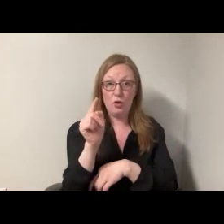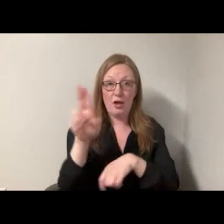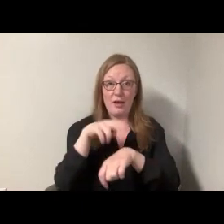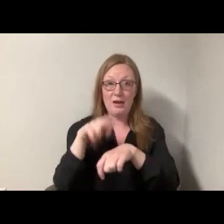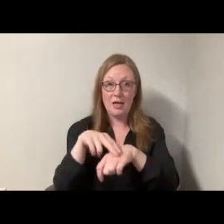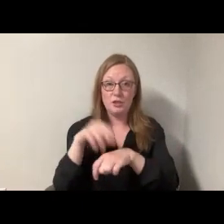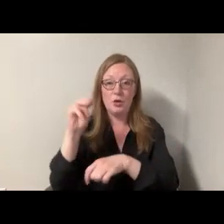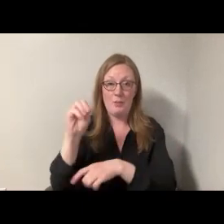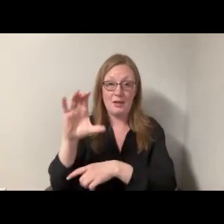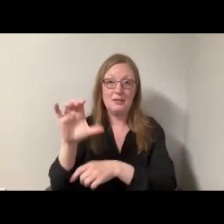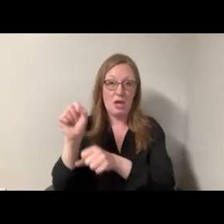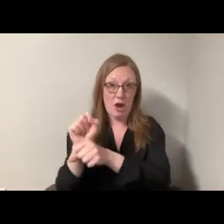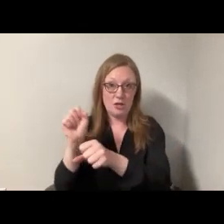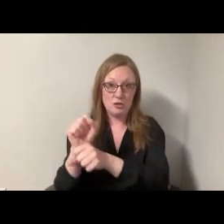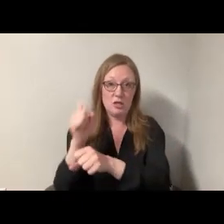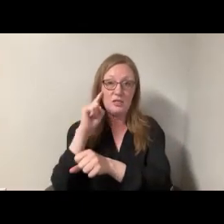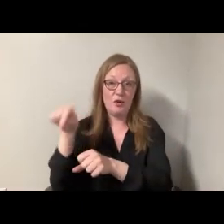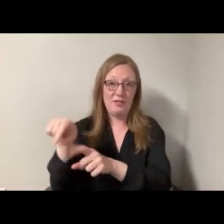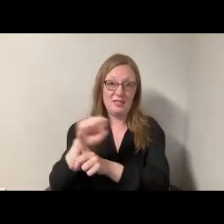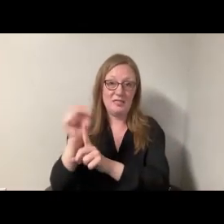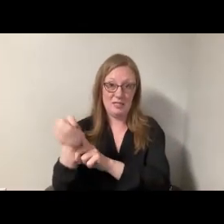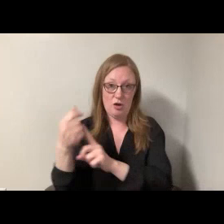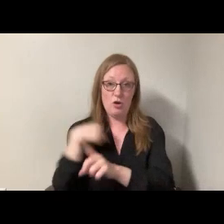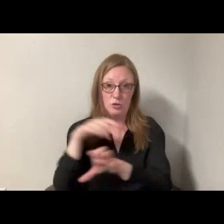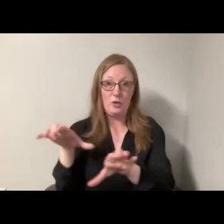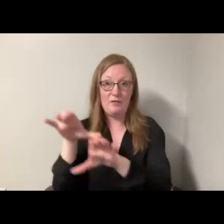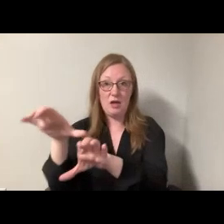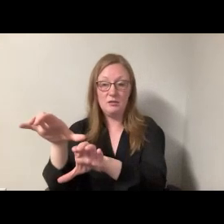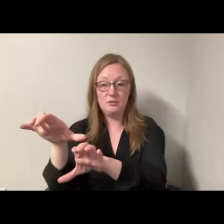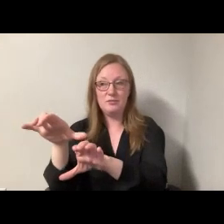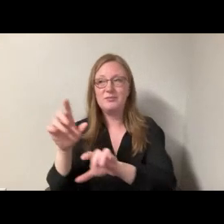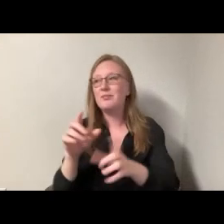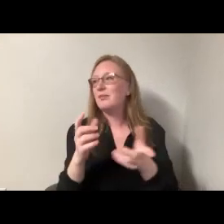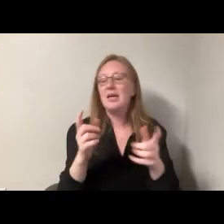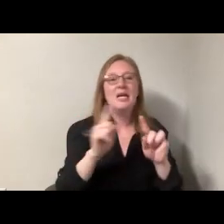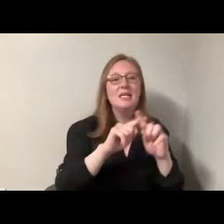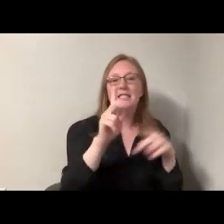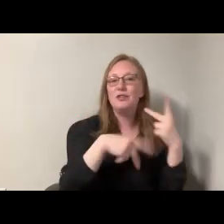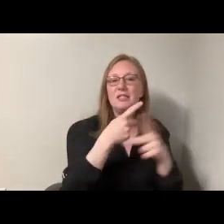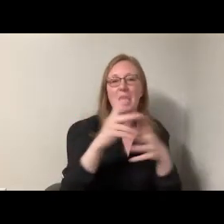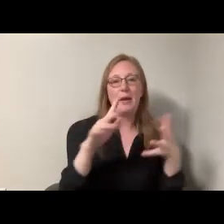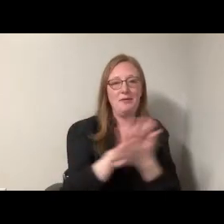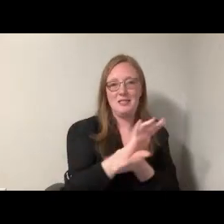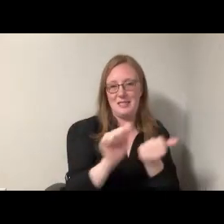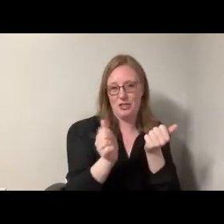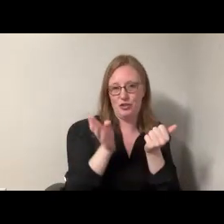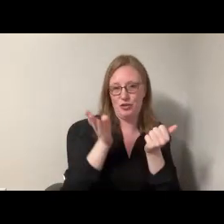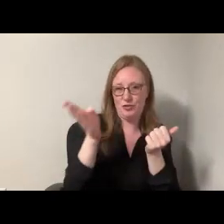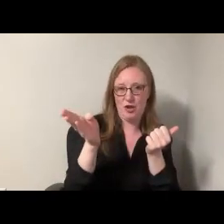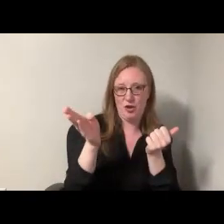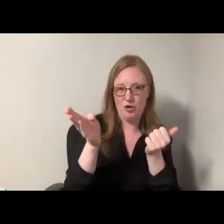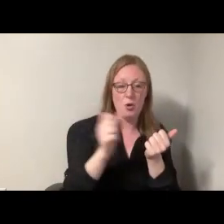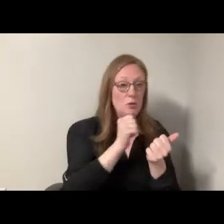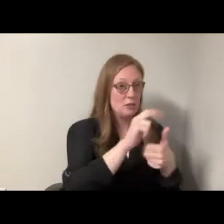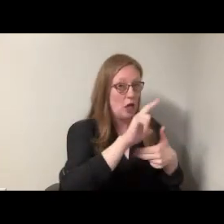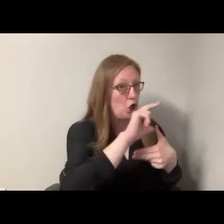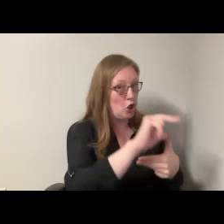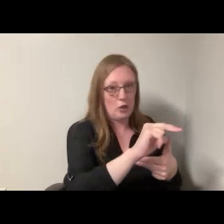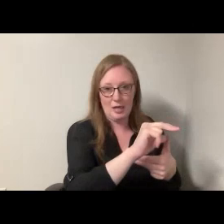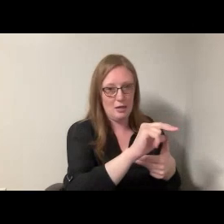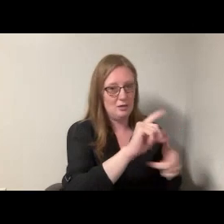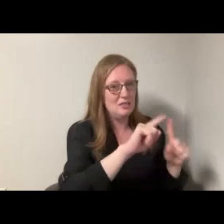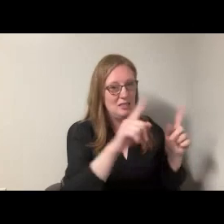Mass Care exercise for the scenario that we did. It was a different type of disaster than it's not a hurricane, it's a different